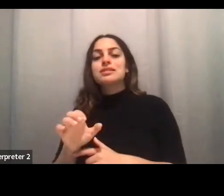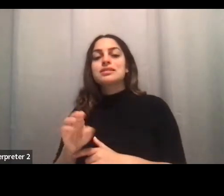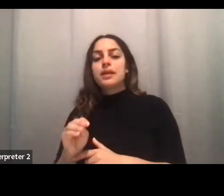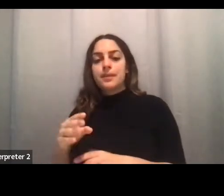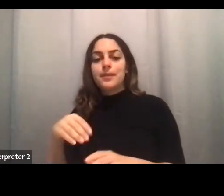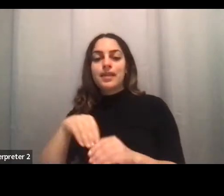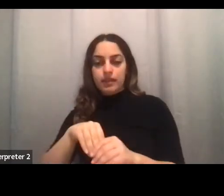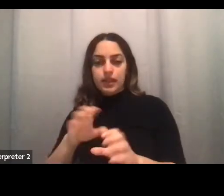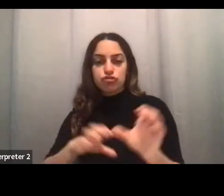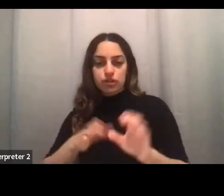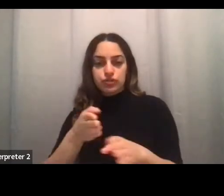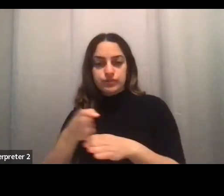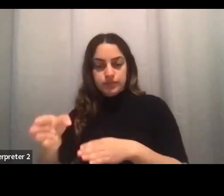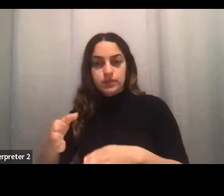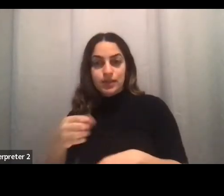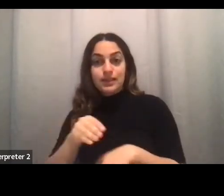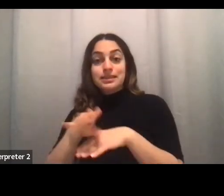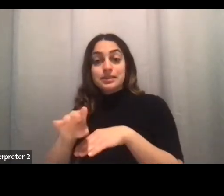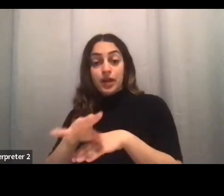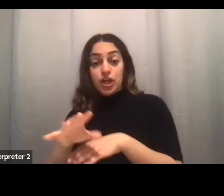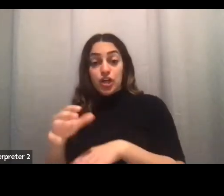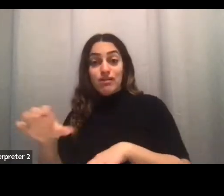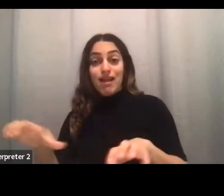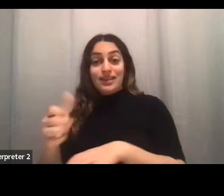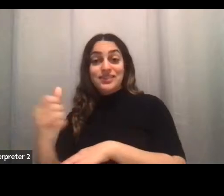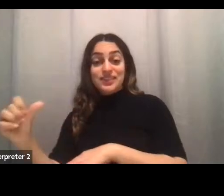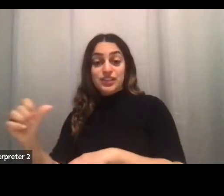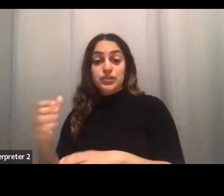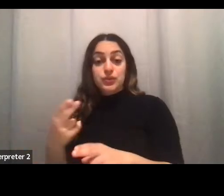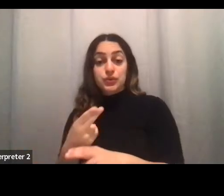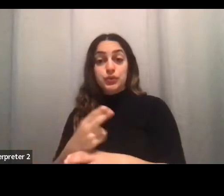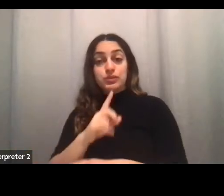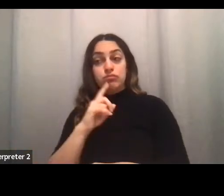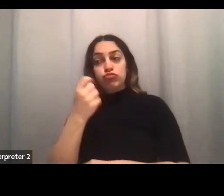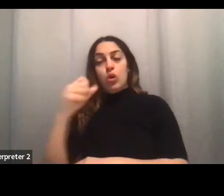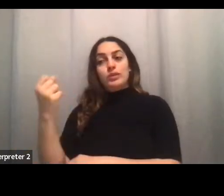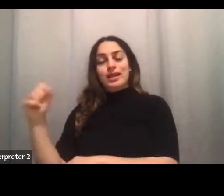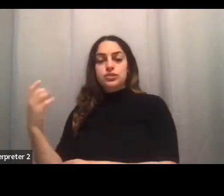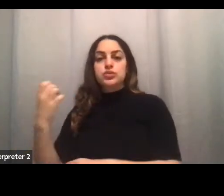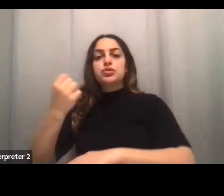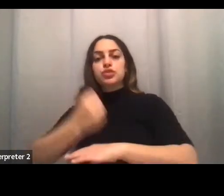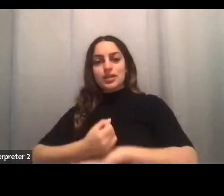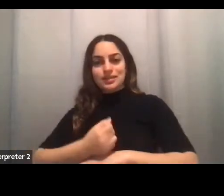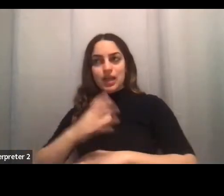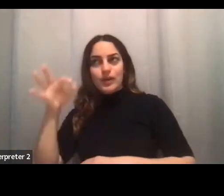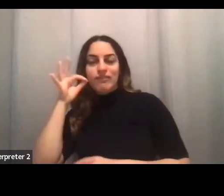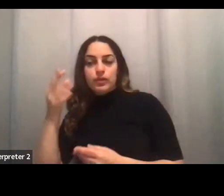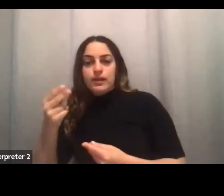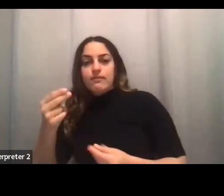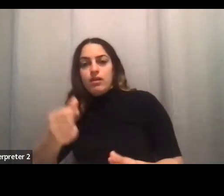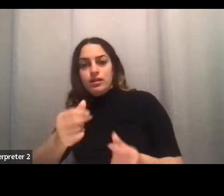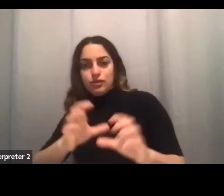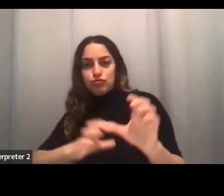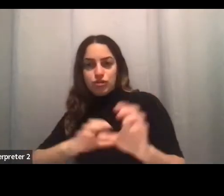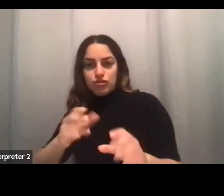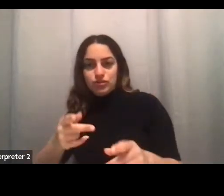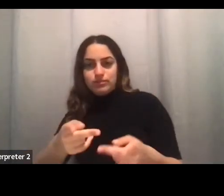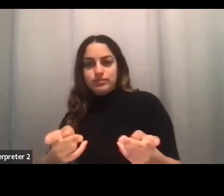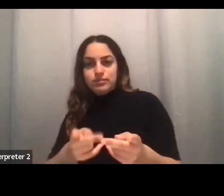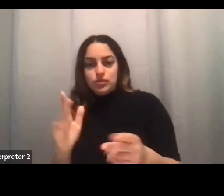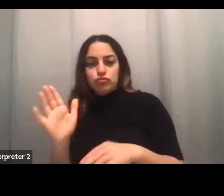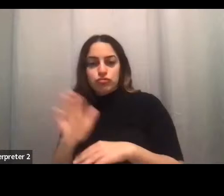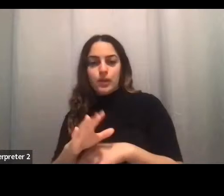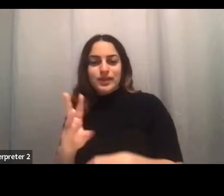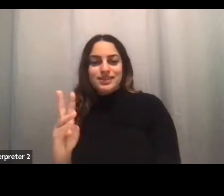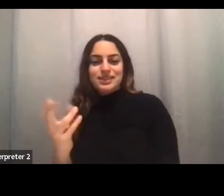activists to use direct action protests to shut down federally funded construction sites throughout the 1960s it